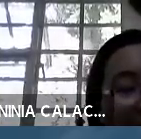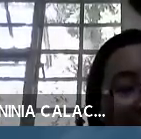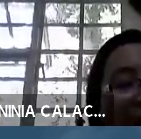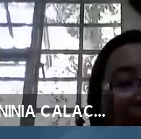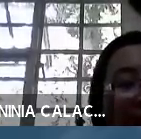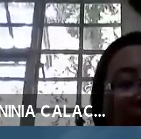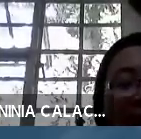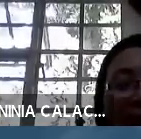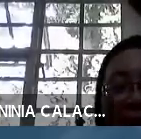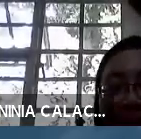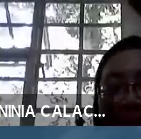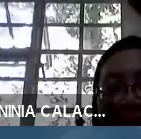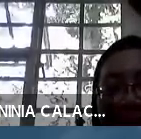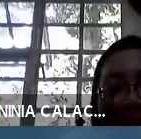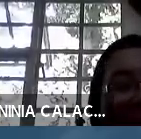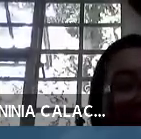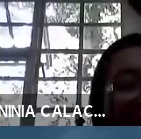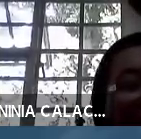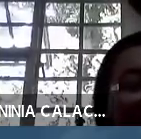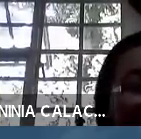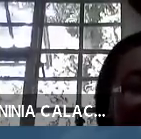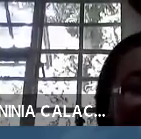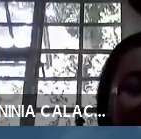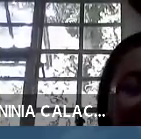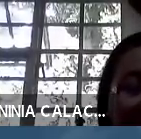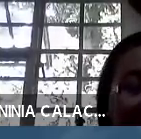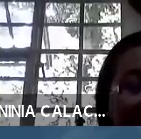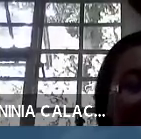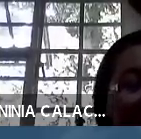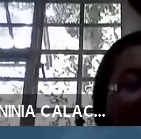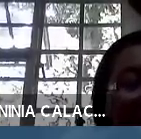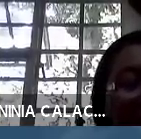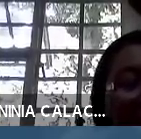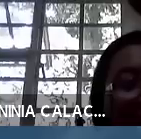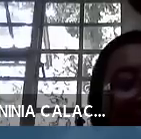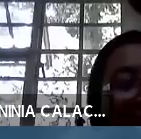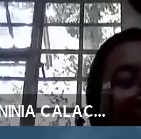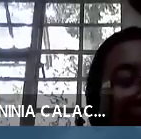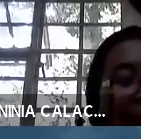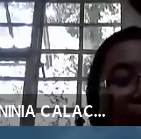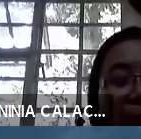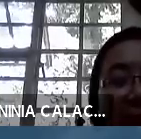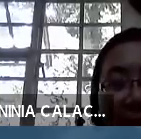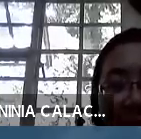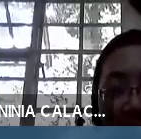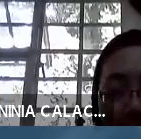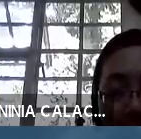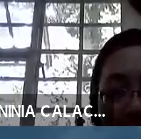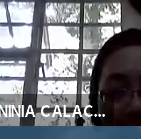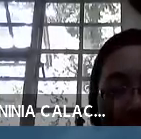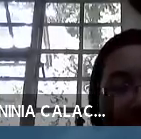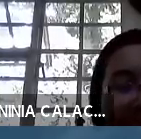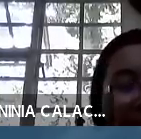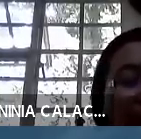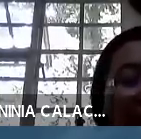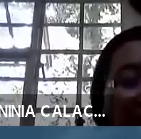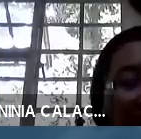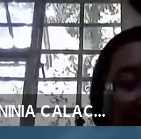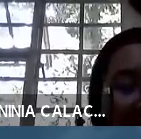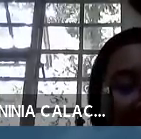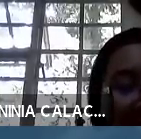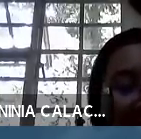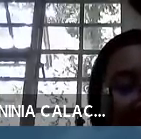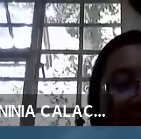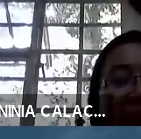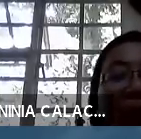of teaching profession. And with that 30 years, I would say there are a lot of stories and experiences to share